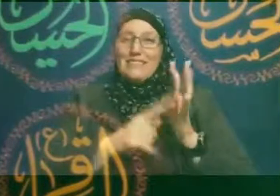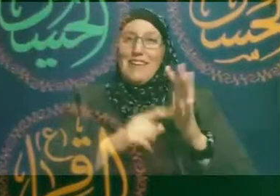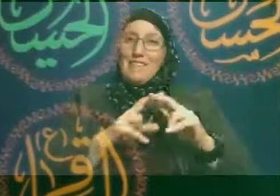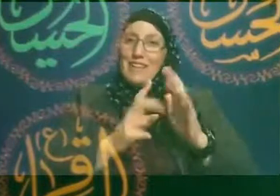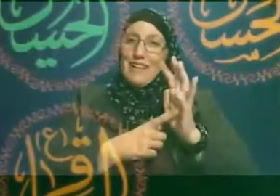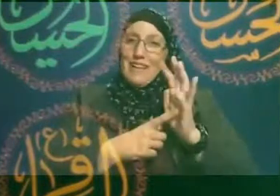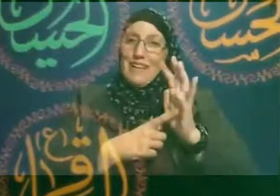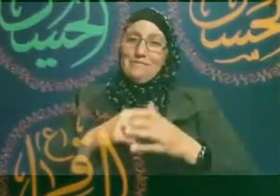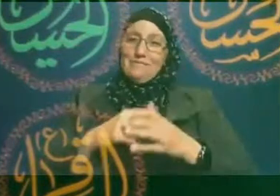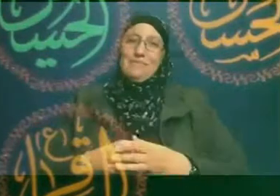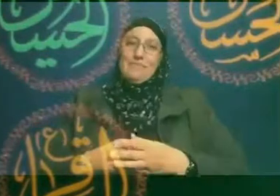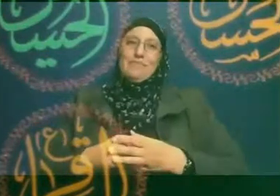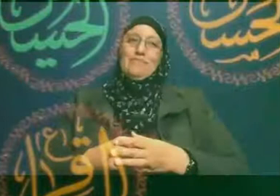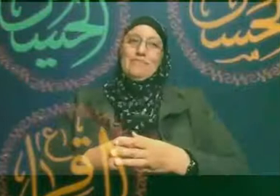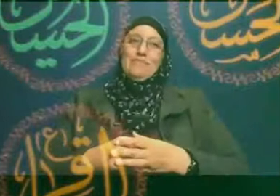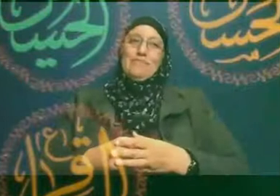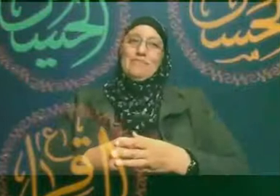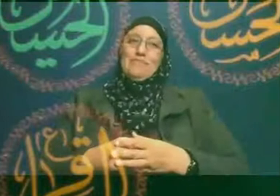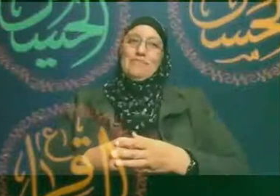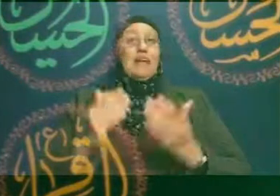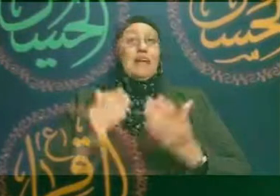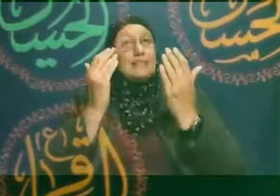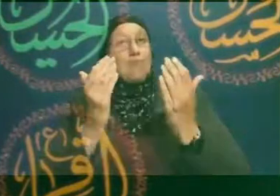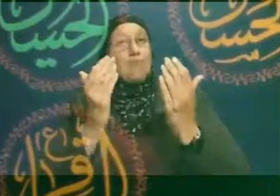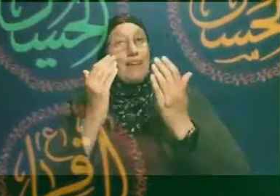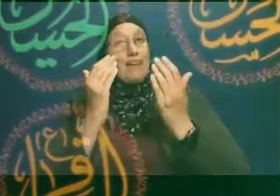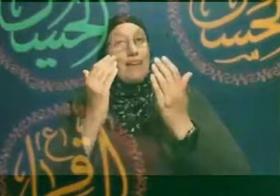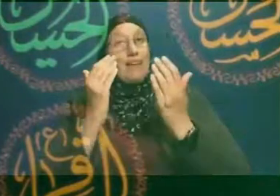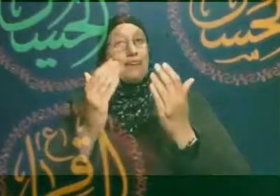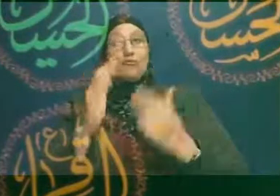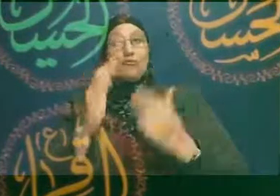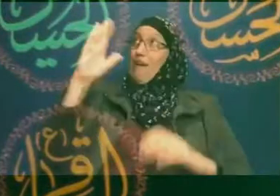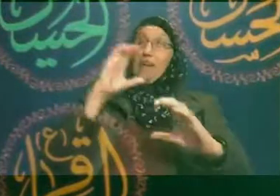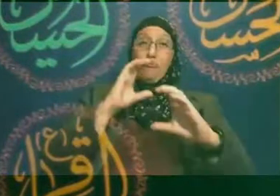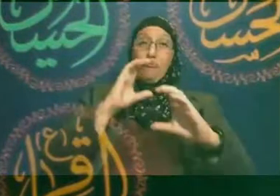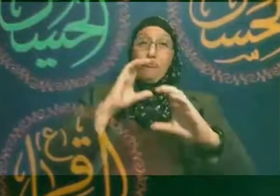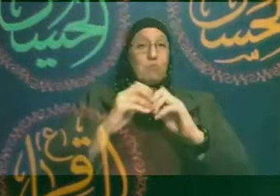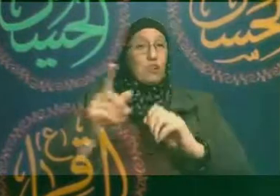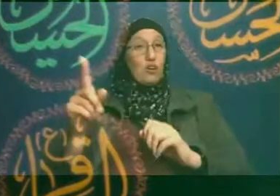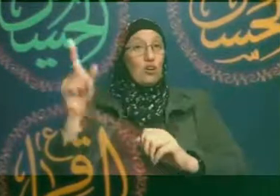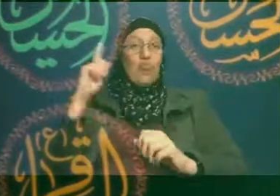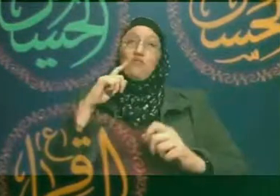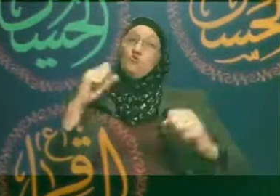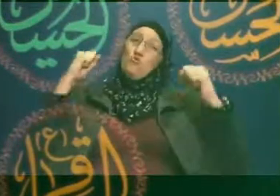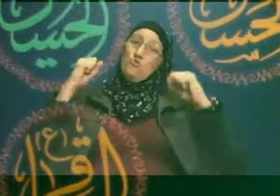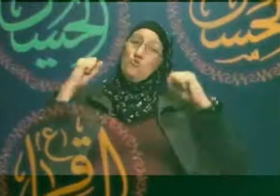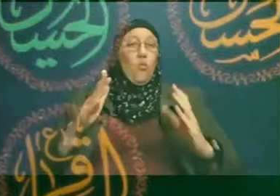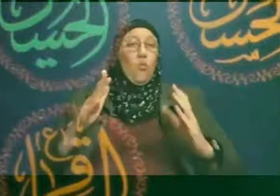invocation, direct communication with God is a very strong means of communication with God. But